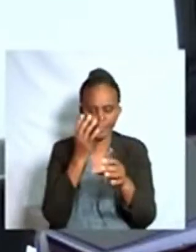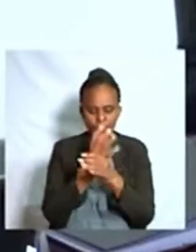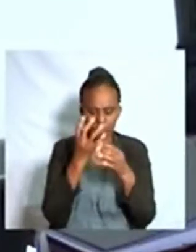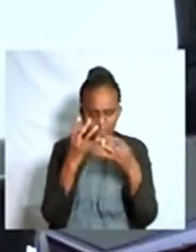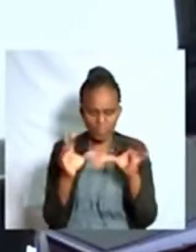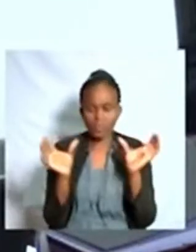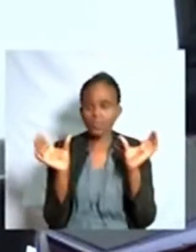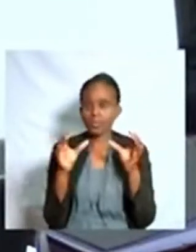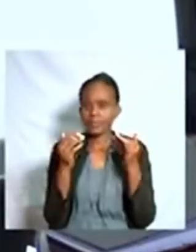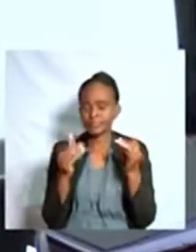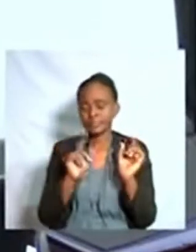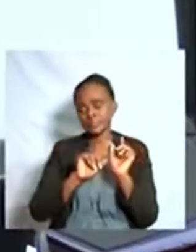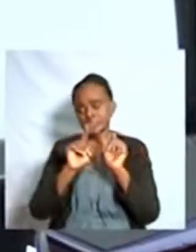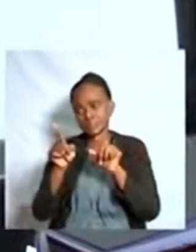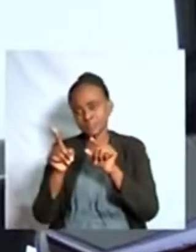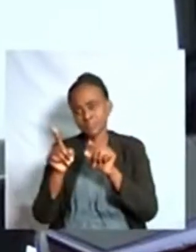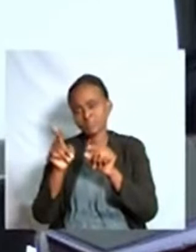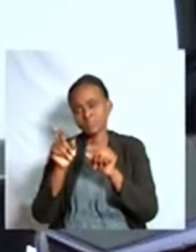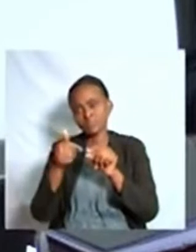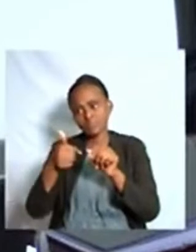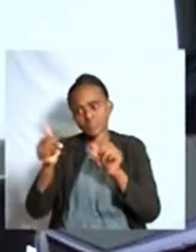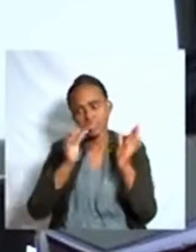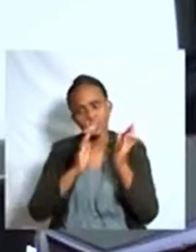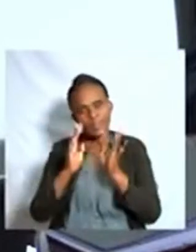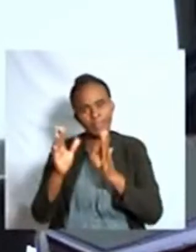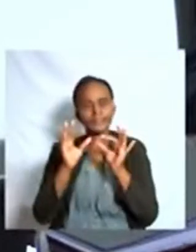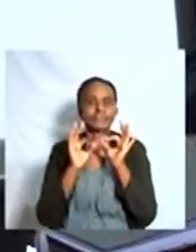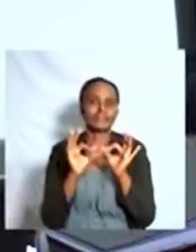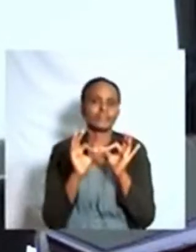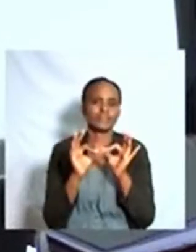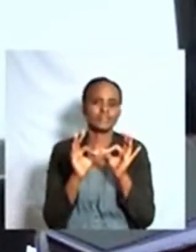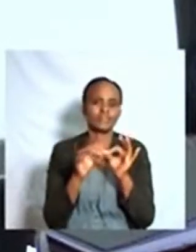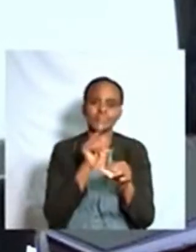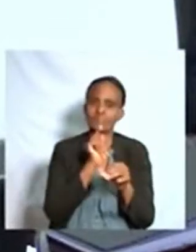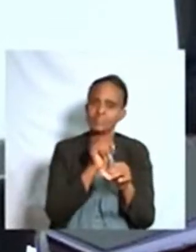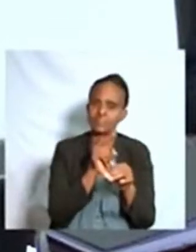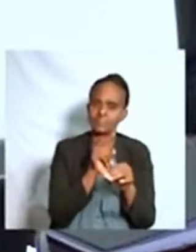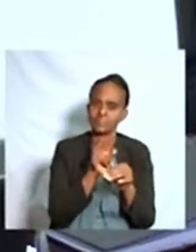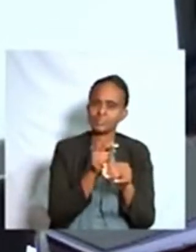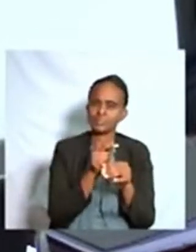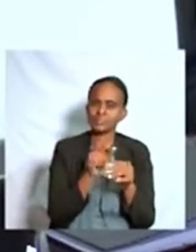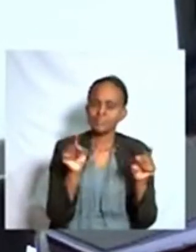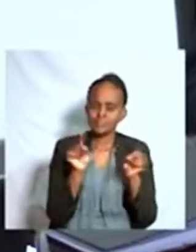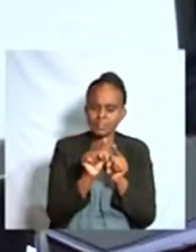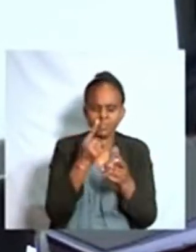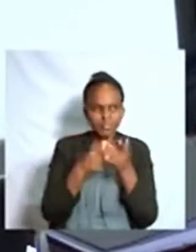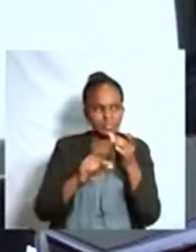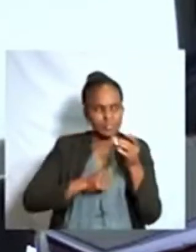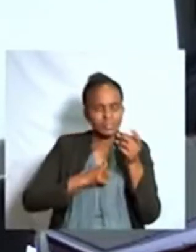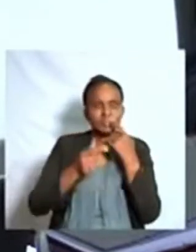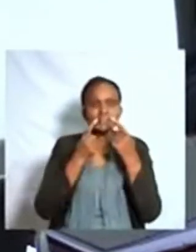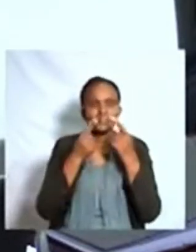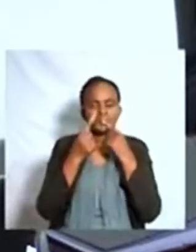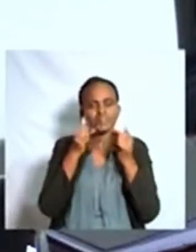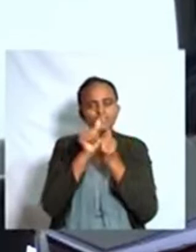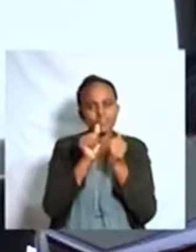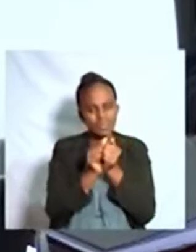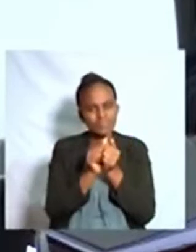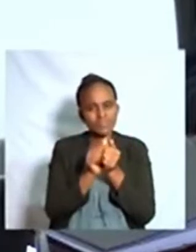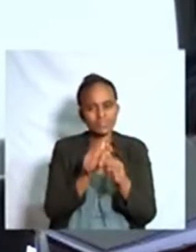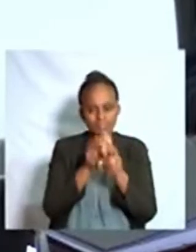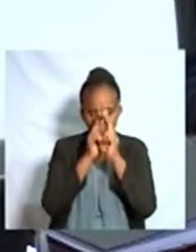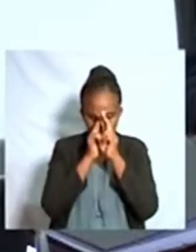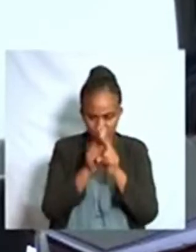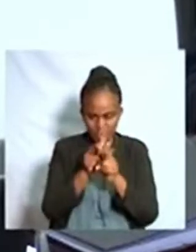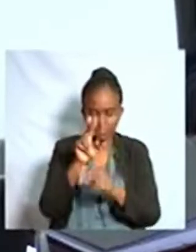Municipal Council to go and put your house in order. There is something that we have not talked about, although Honorable